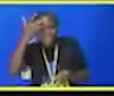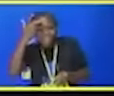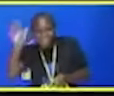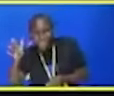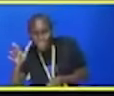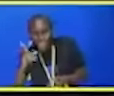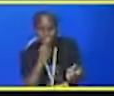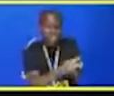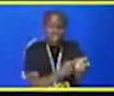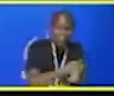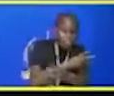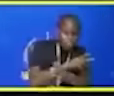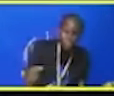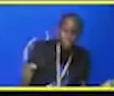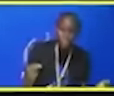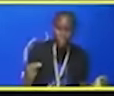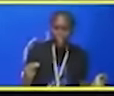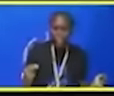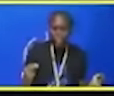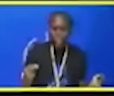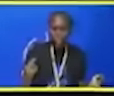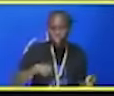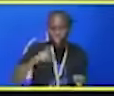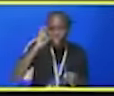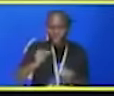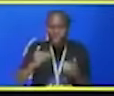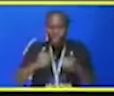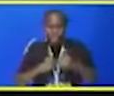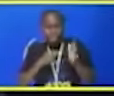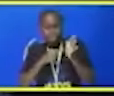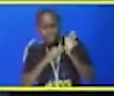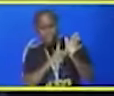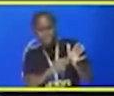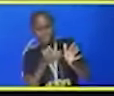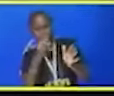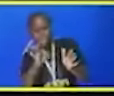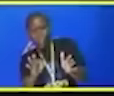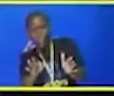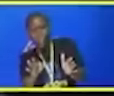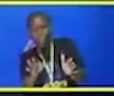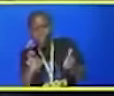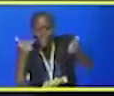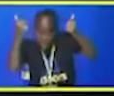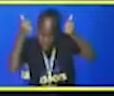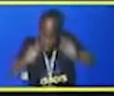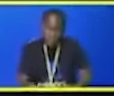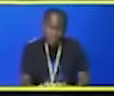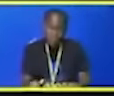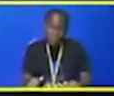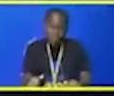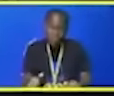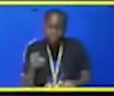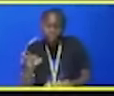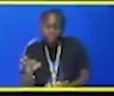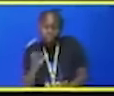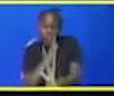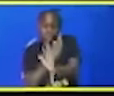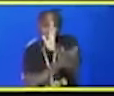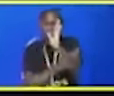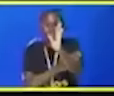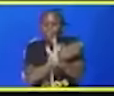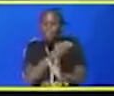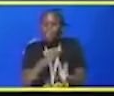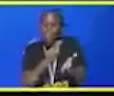of stories. There needs to be a demonstration of the potent, authentic power of the Holy